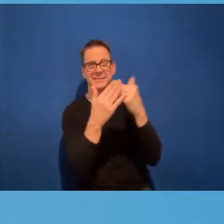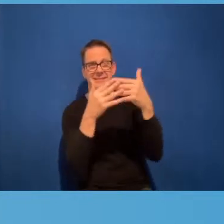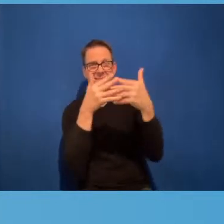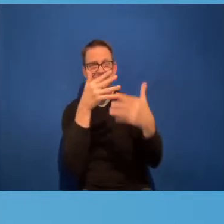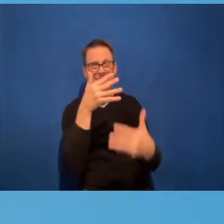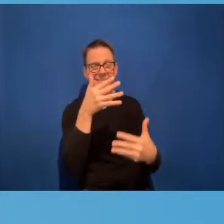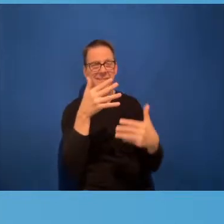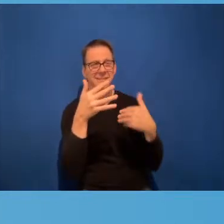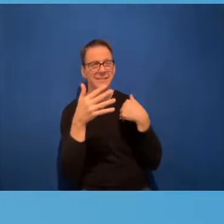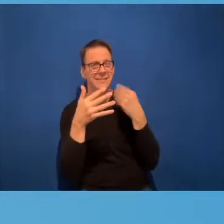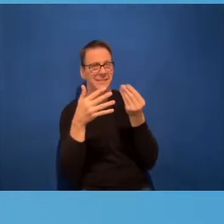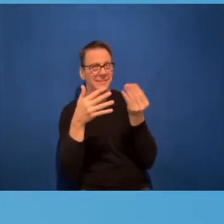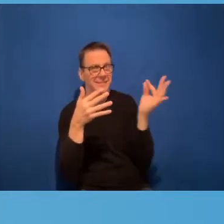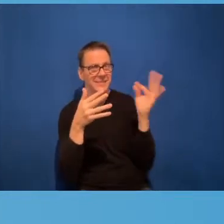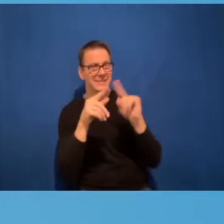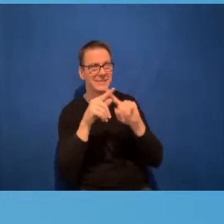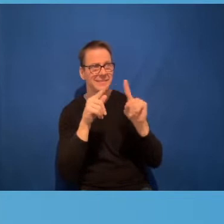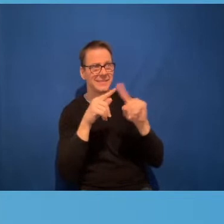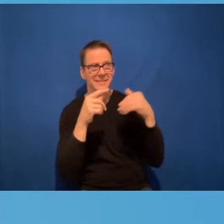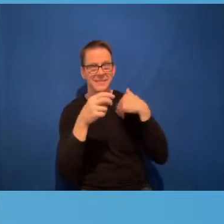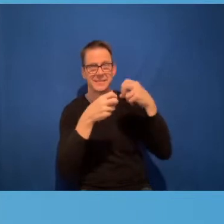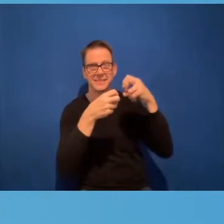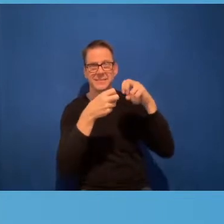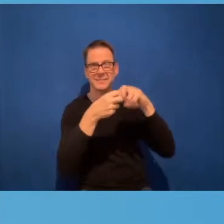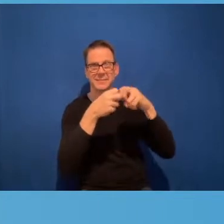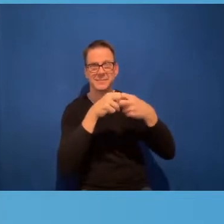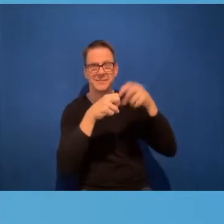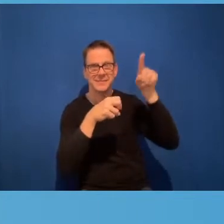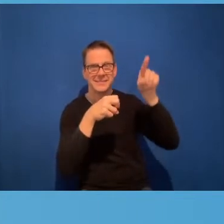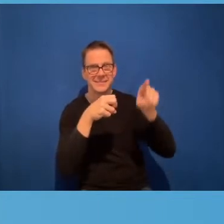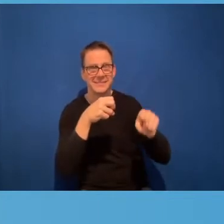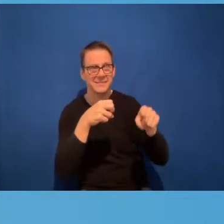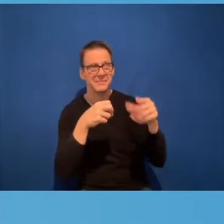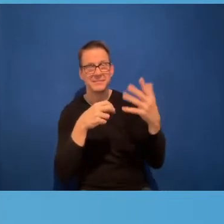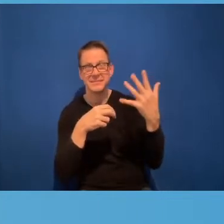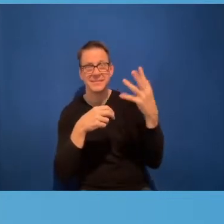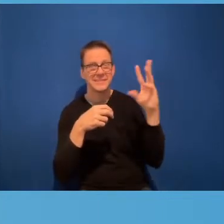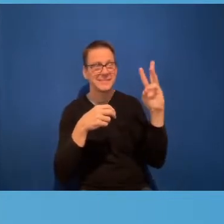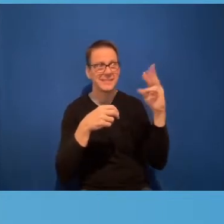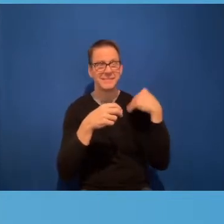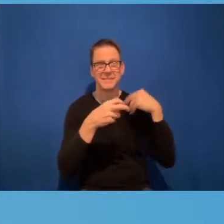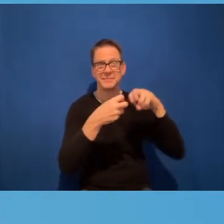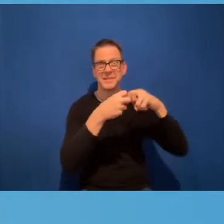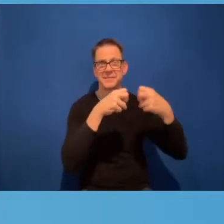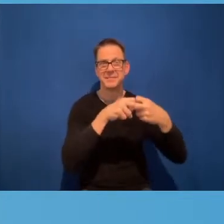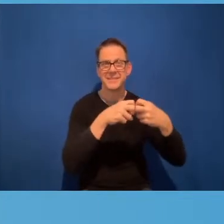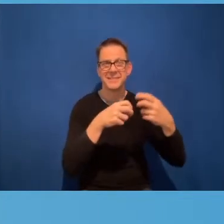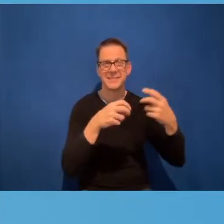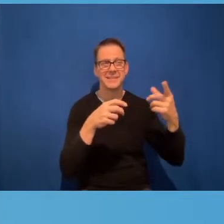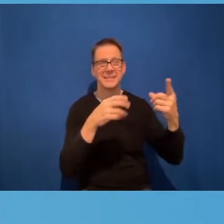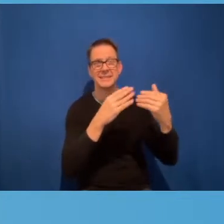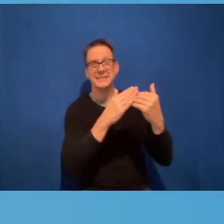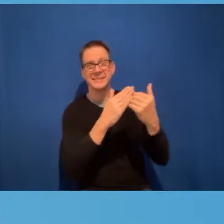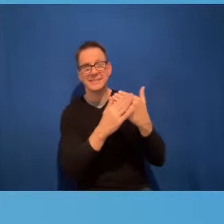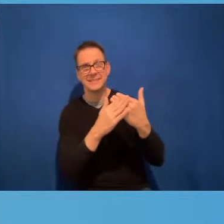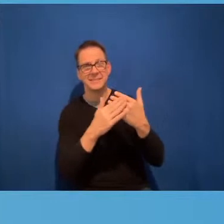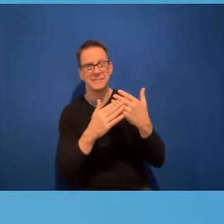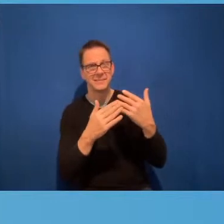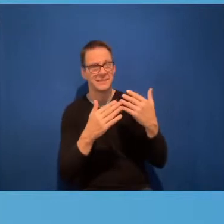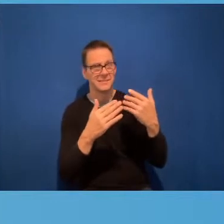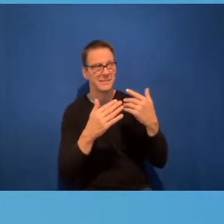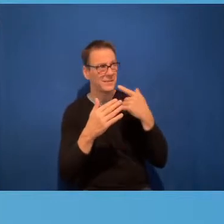issues, like 2, 3, 4, 5, 6 issues when they do come in, but many of those issues